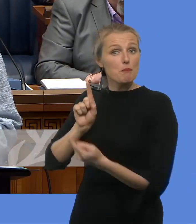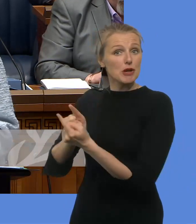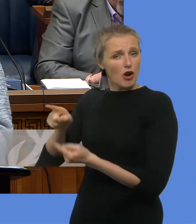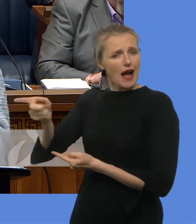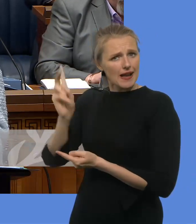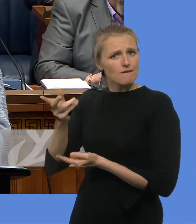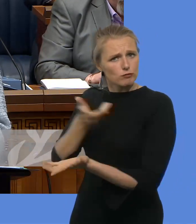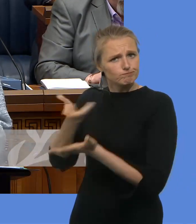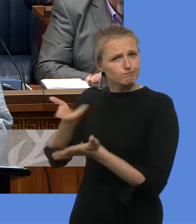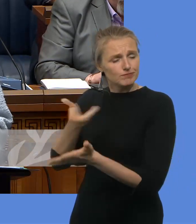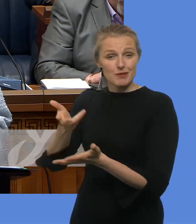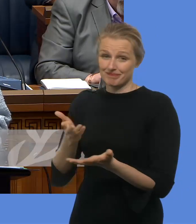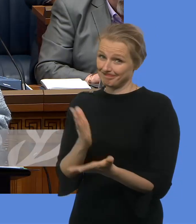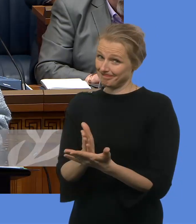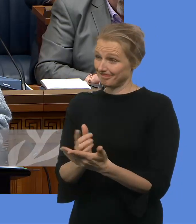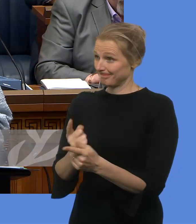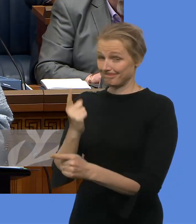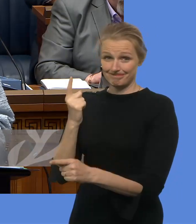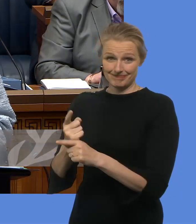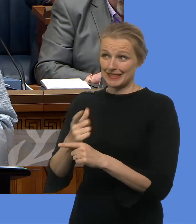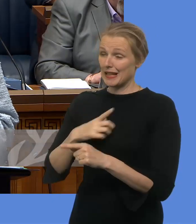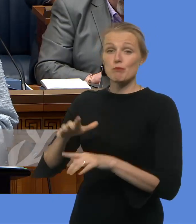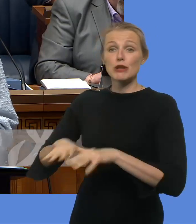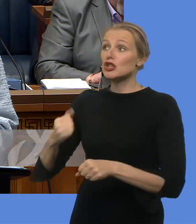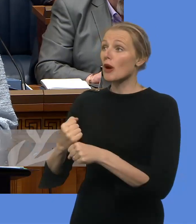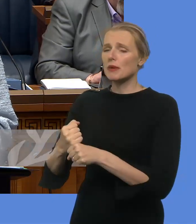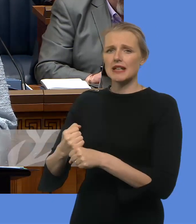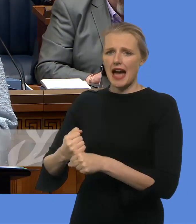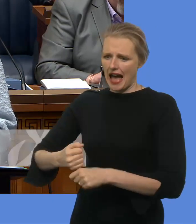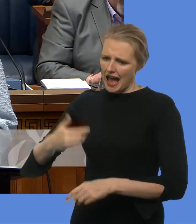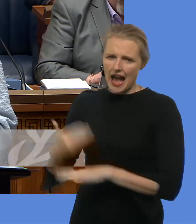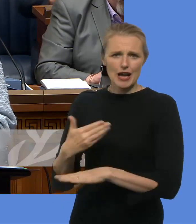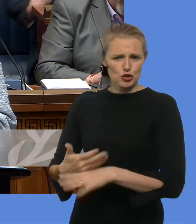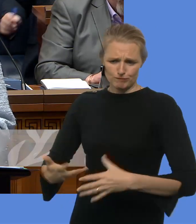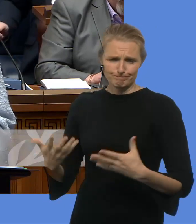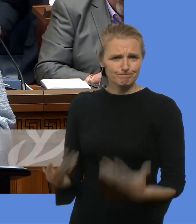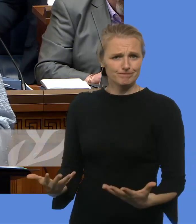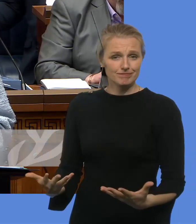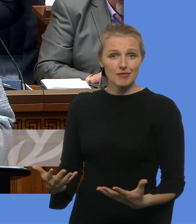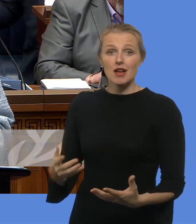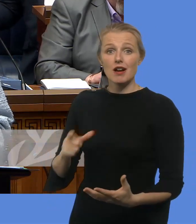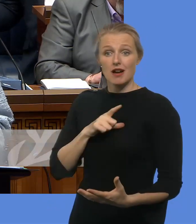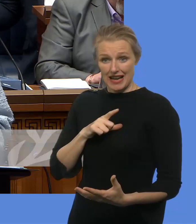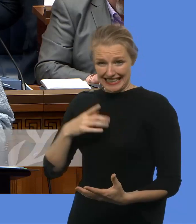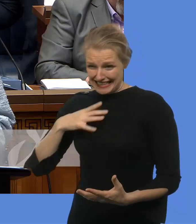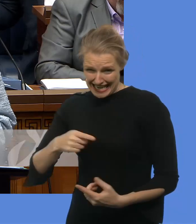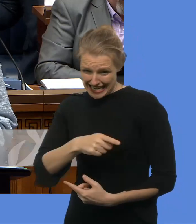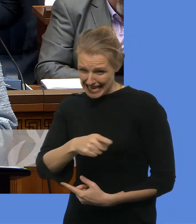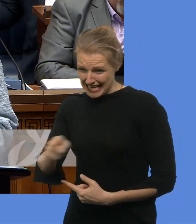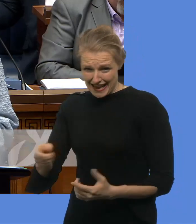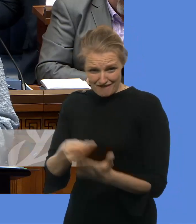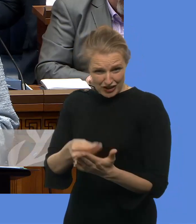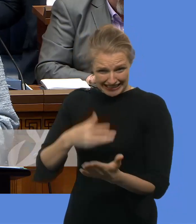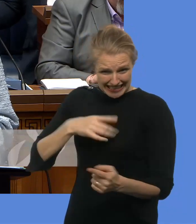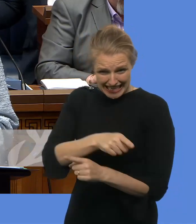we do need to see urgent action from the British Government to ensure that we are funded appropriately based on our level of need, but obviously